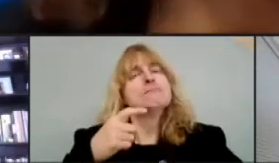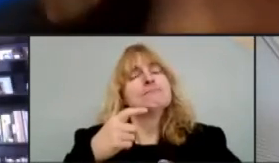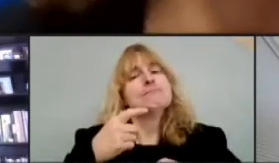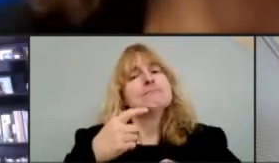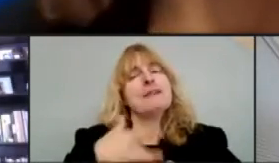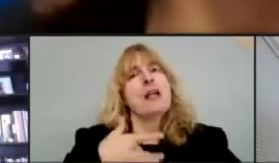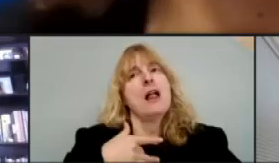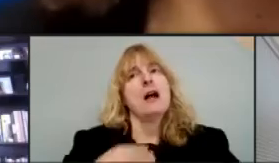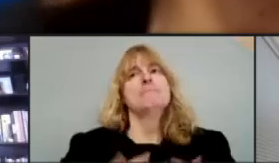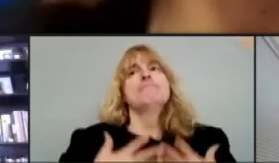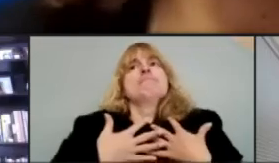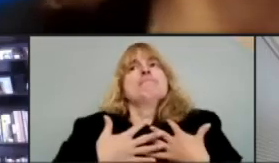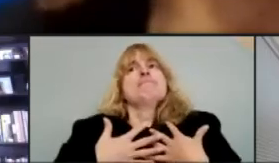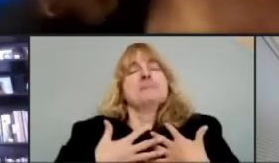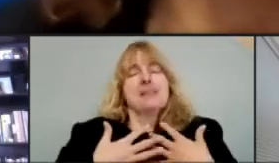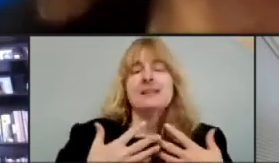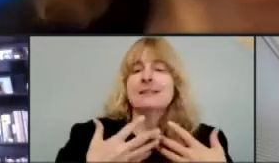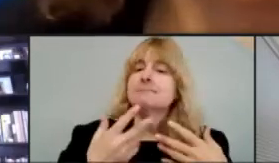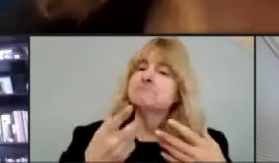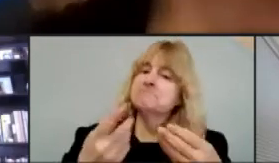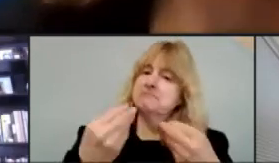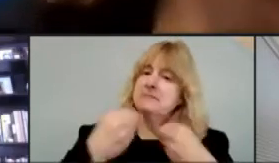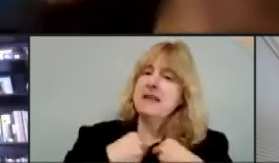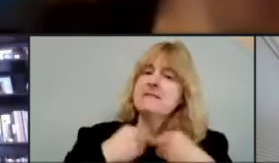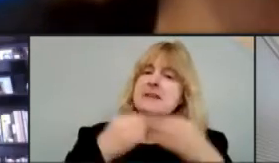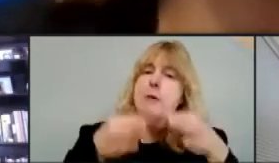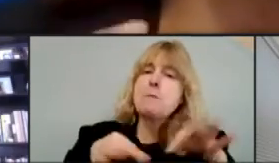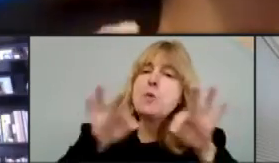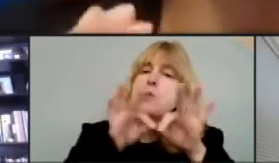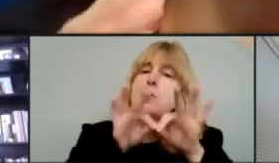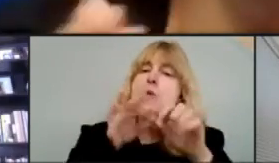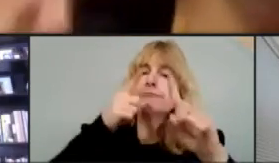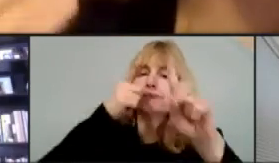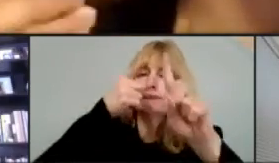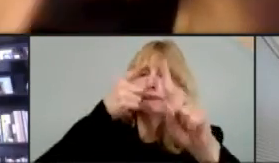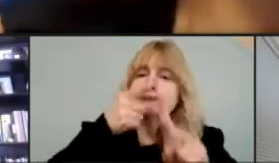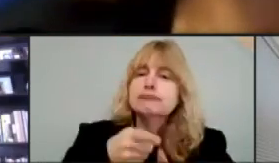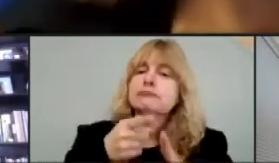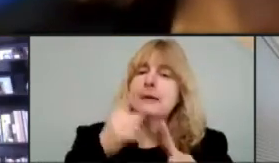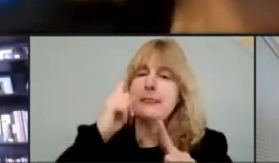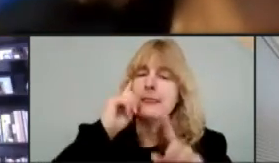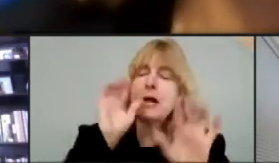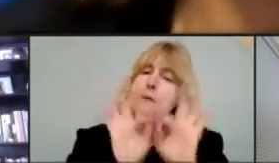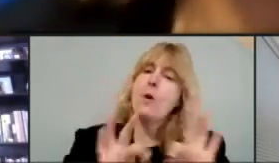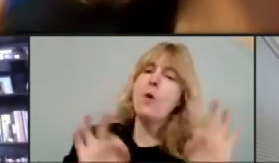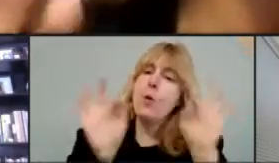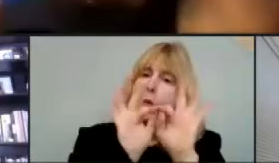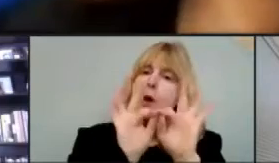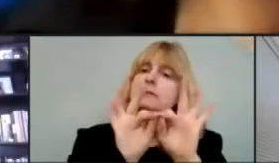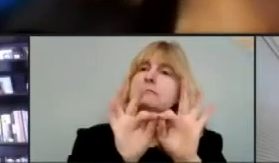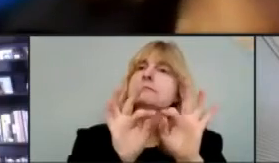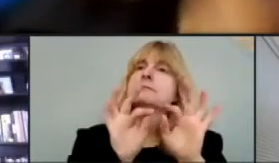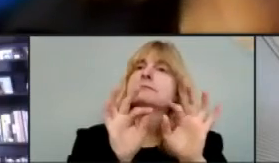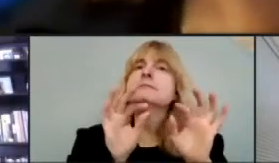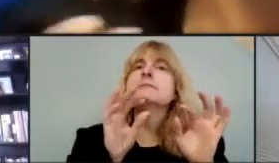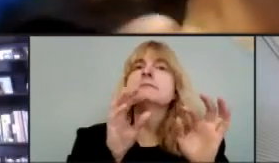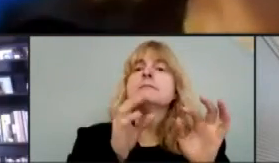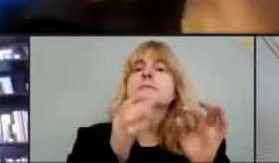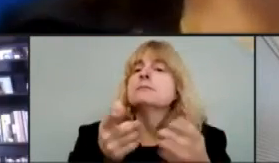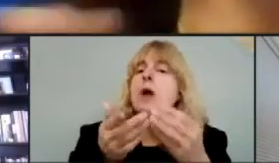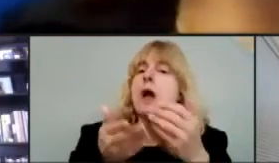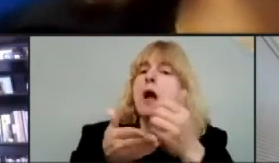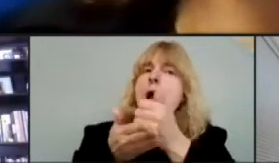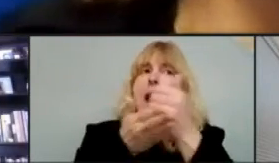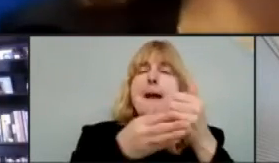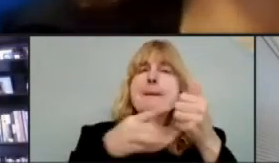us the core messages that you think are important. But one thing, if you could put in the back of your mind to help the audience understand,